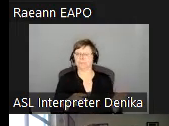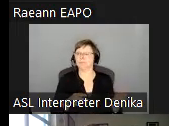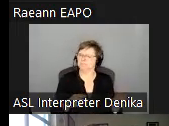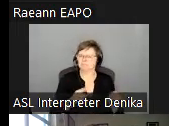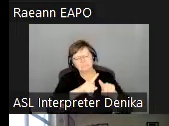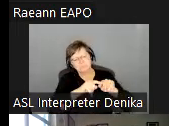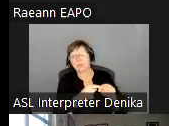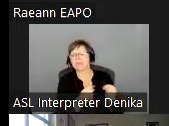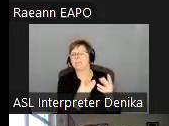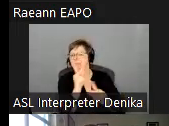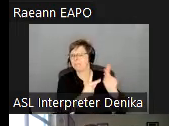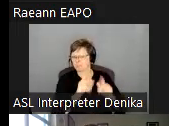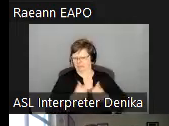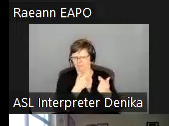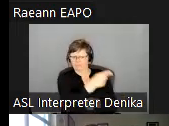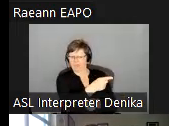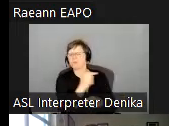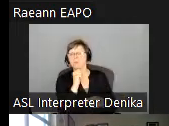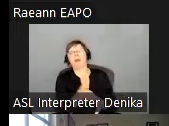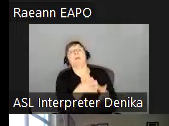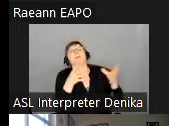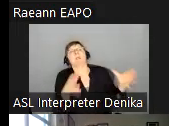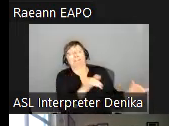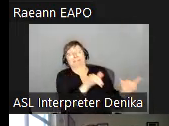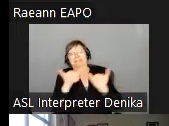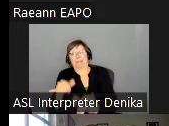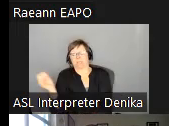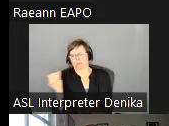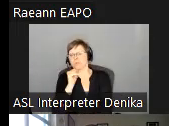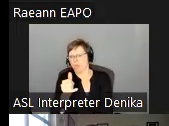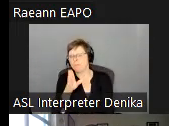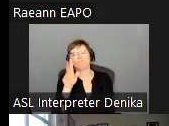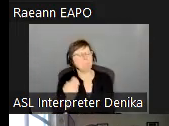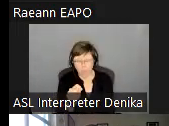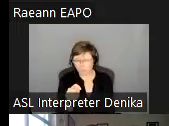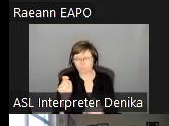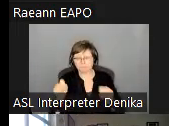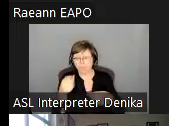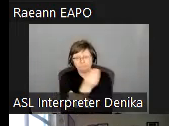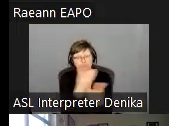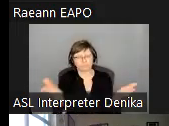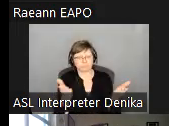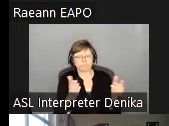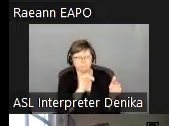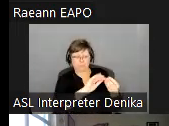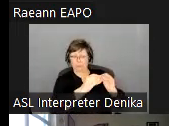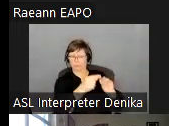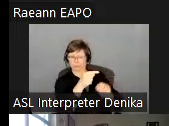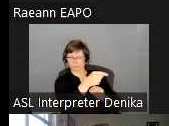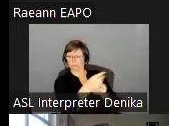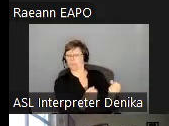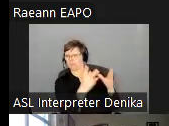amount of victims that we would see in Ontario, but we can certainly share those numbers. Great, thank you.